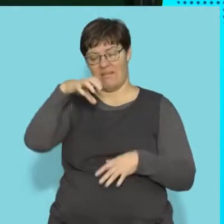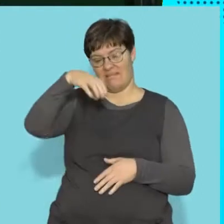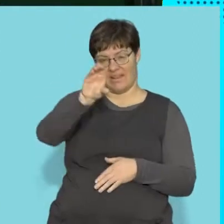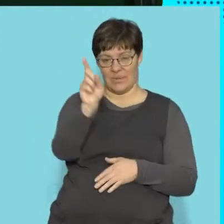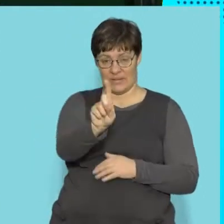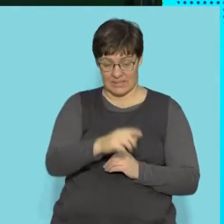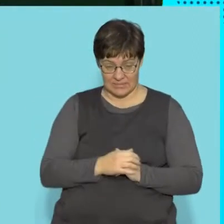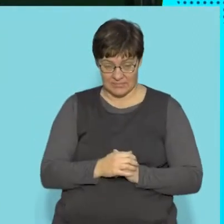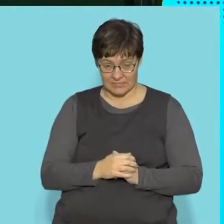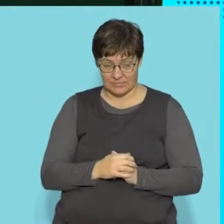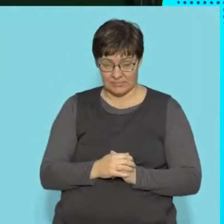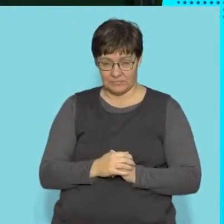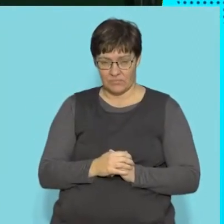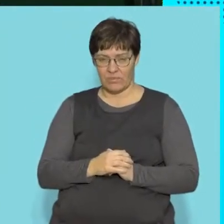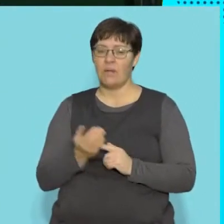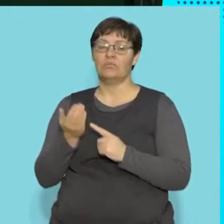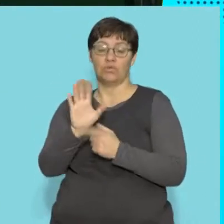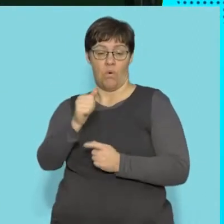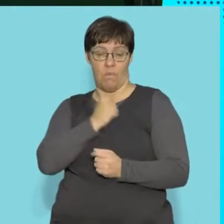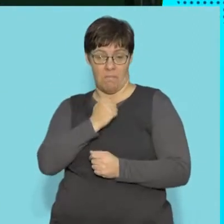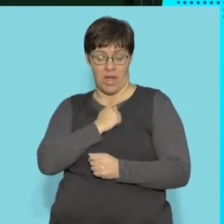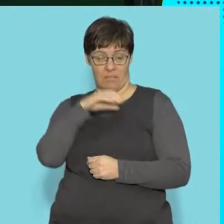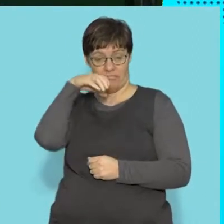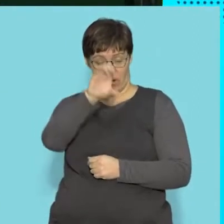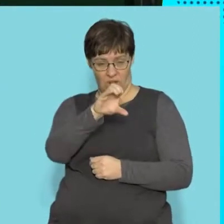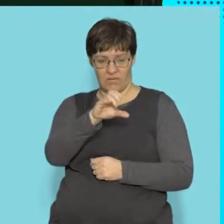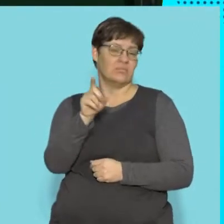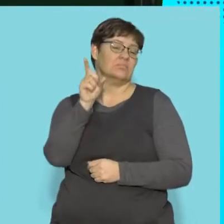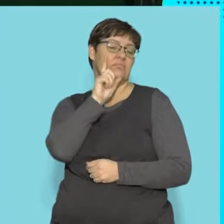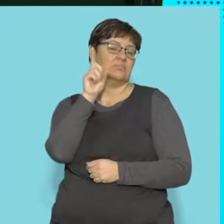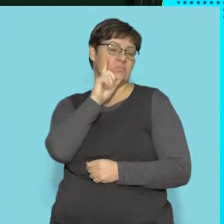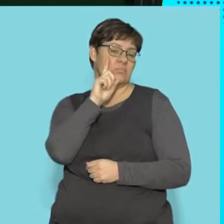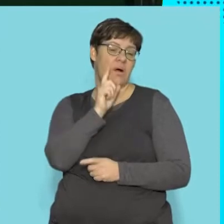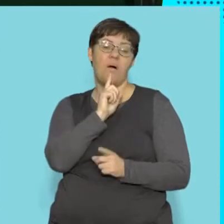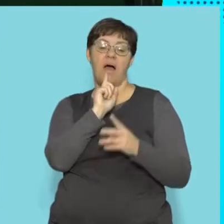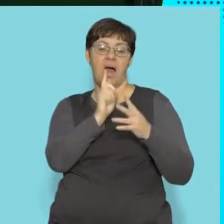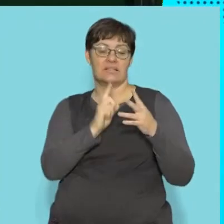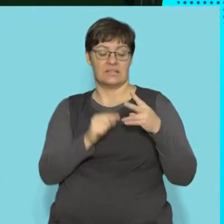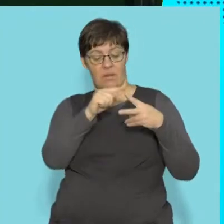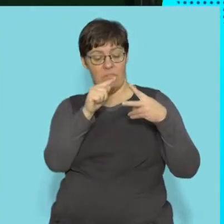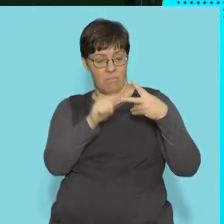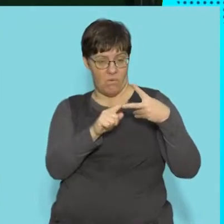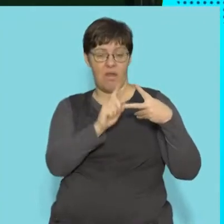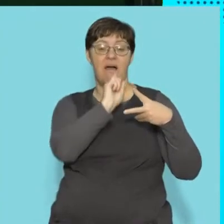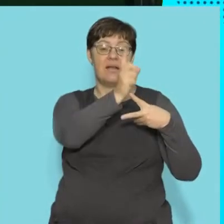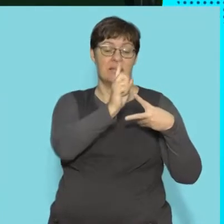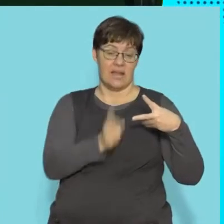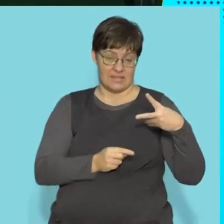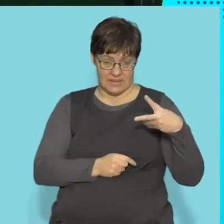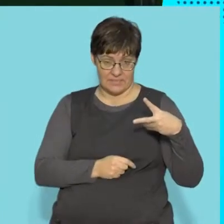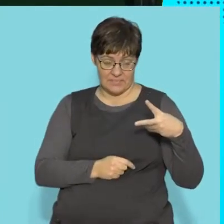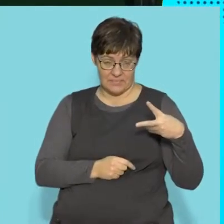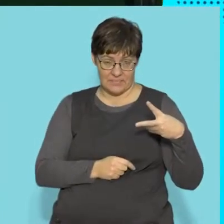be talking about. So I'm going to show you my paragraph and let's see if we've answered both parts of the